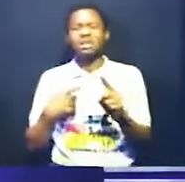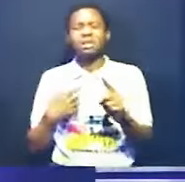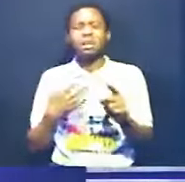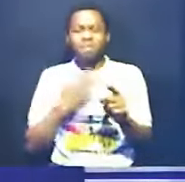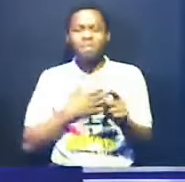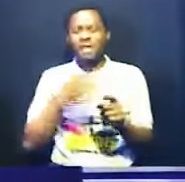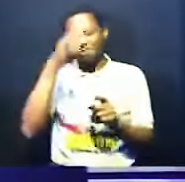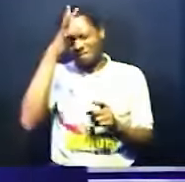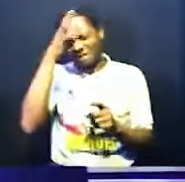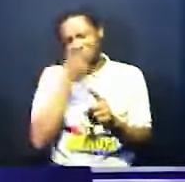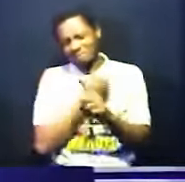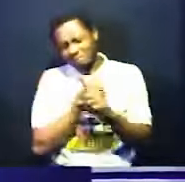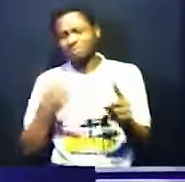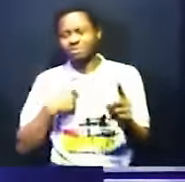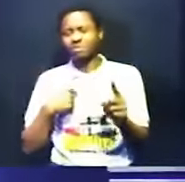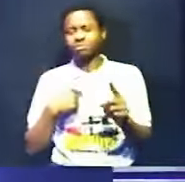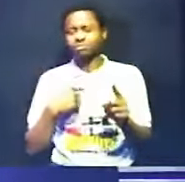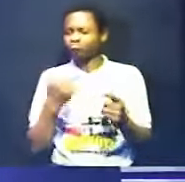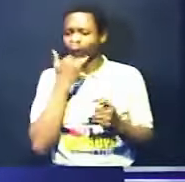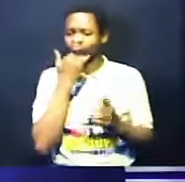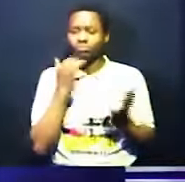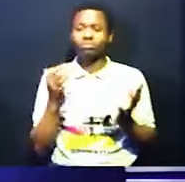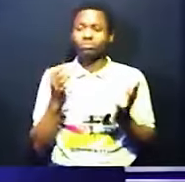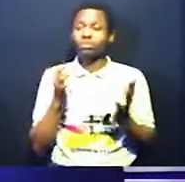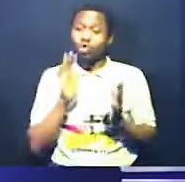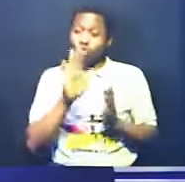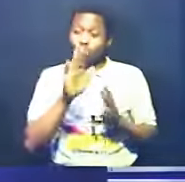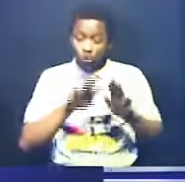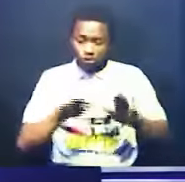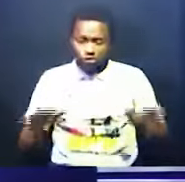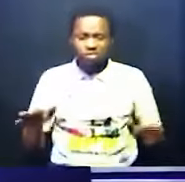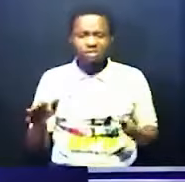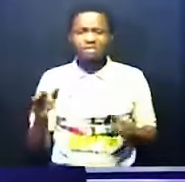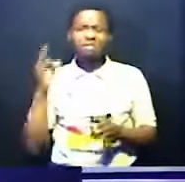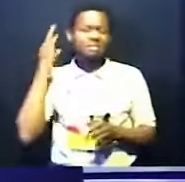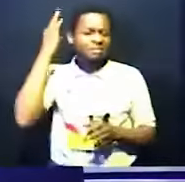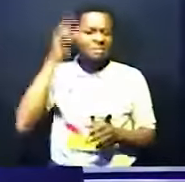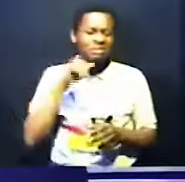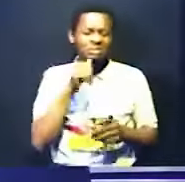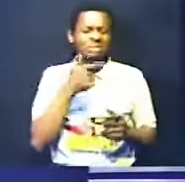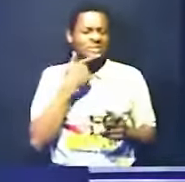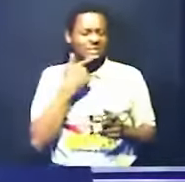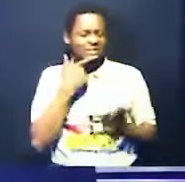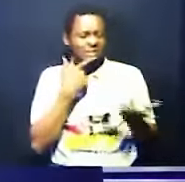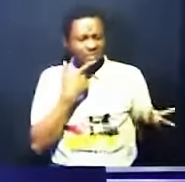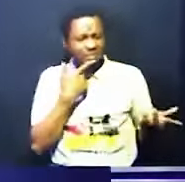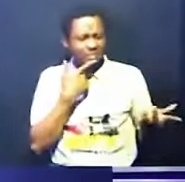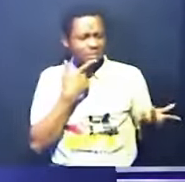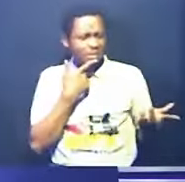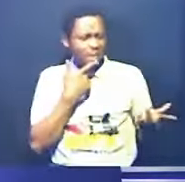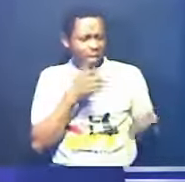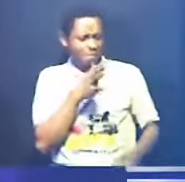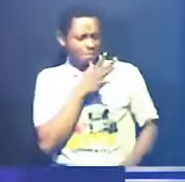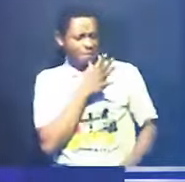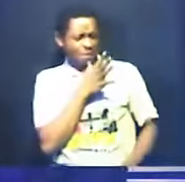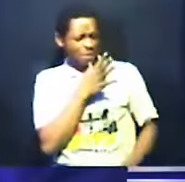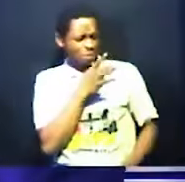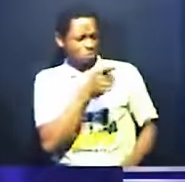Your child should not lament in future saying that, "Oh ma, you spoiled